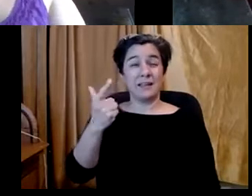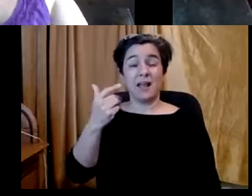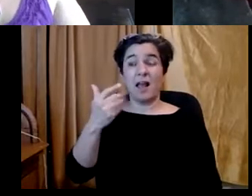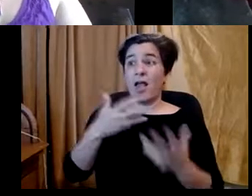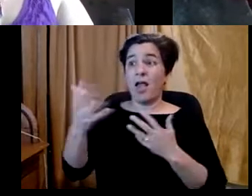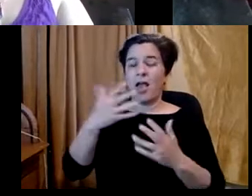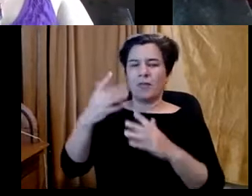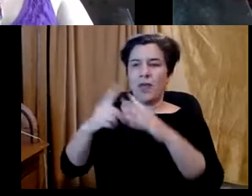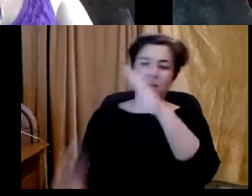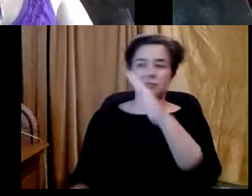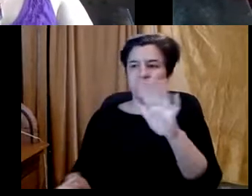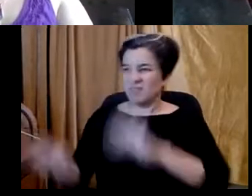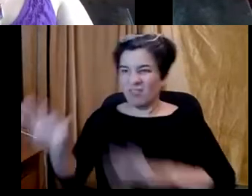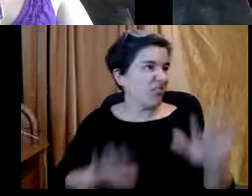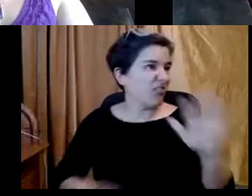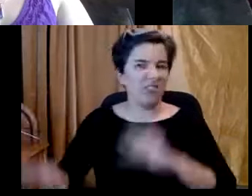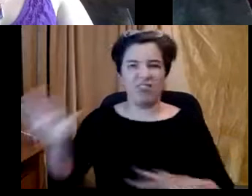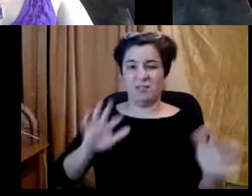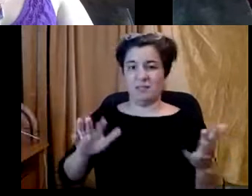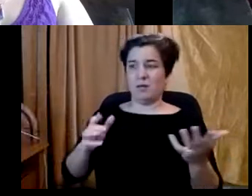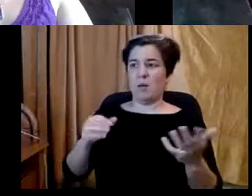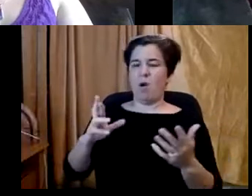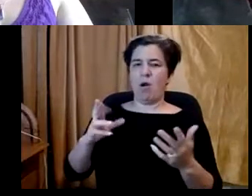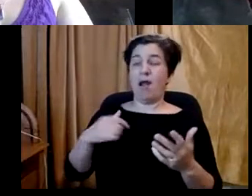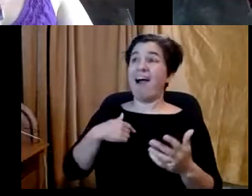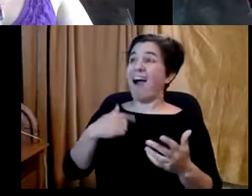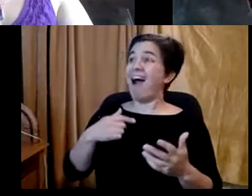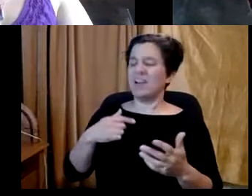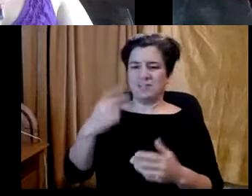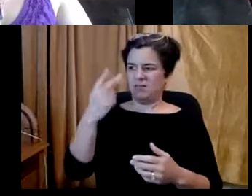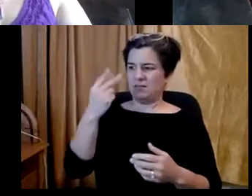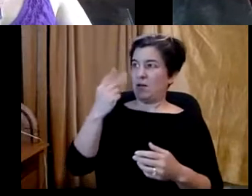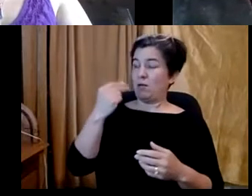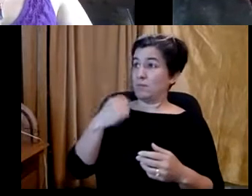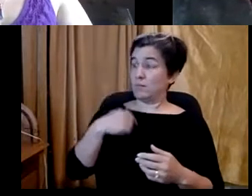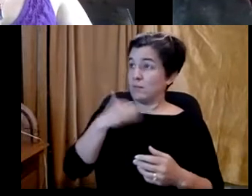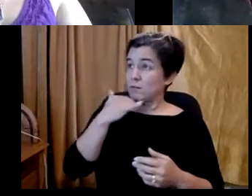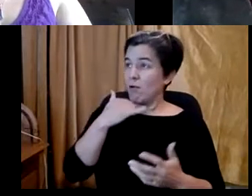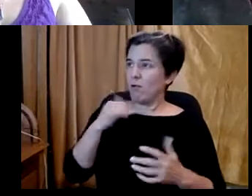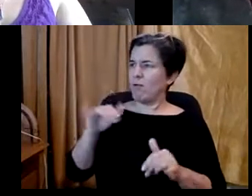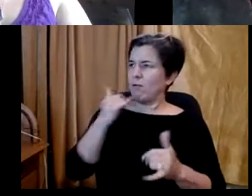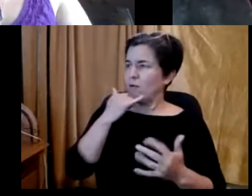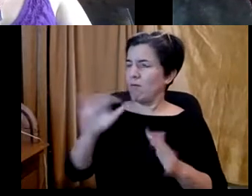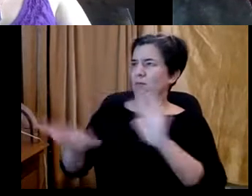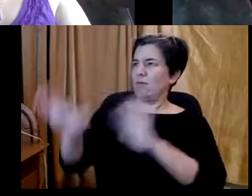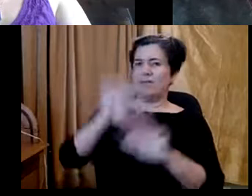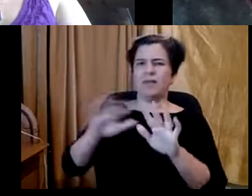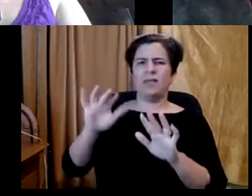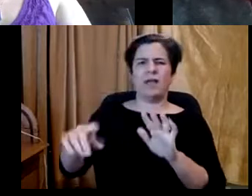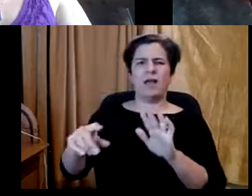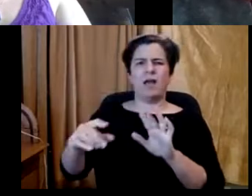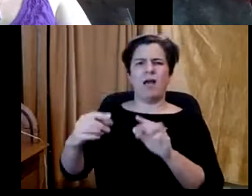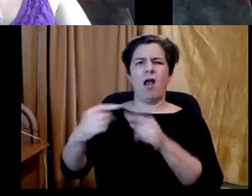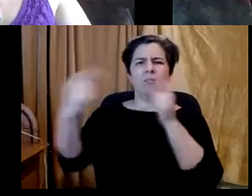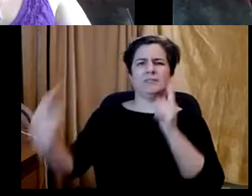to make you feel like you're doing something wrong, or, you know, I guess it is like a narcissistic thing too, but it's more